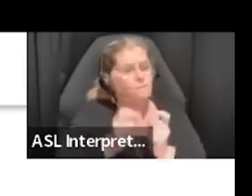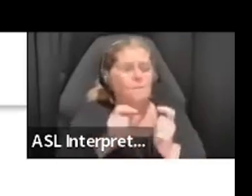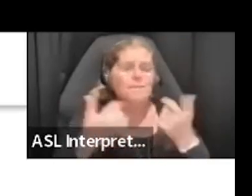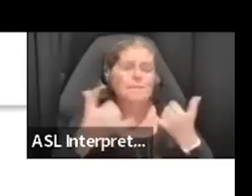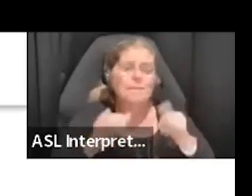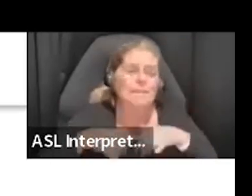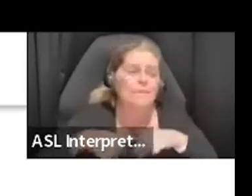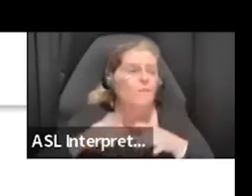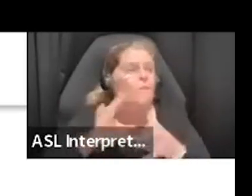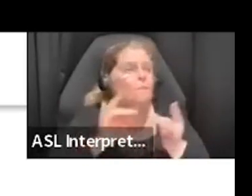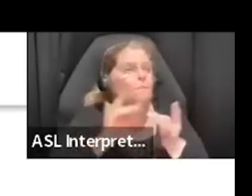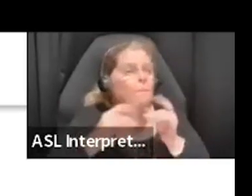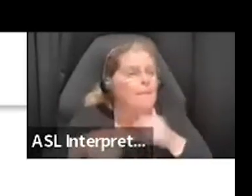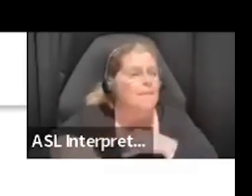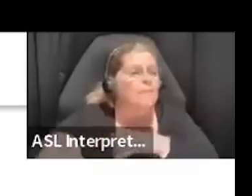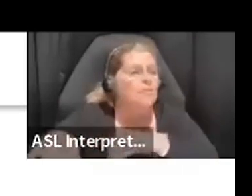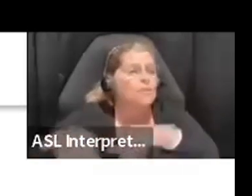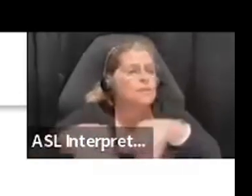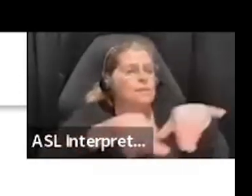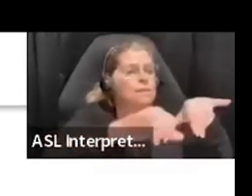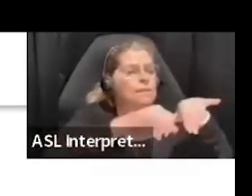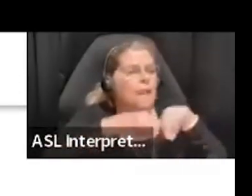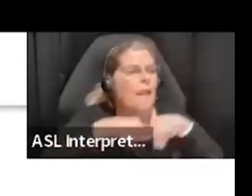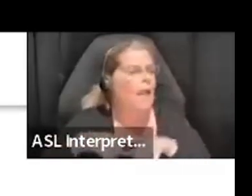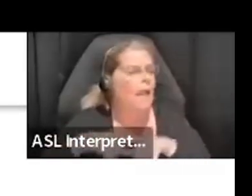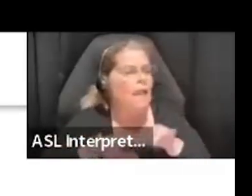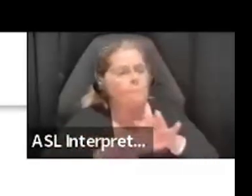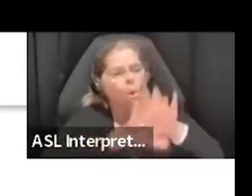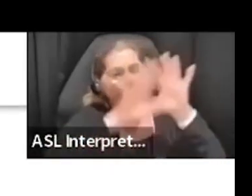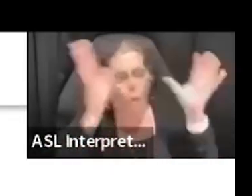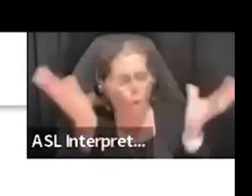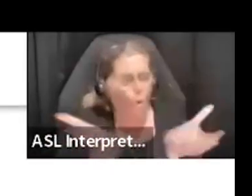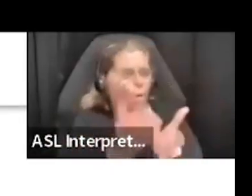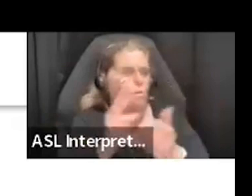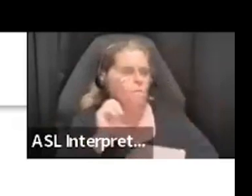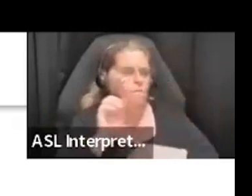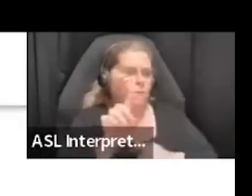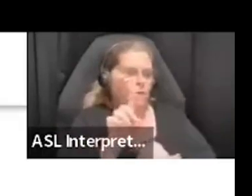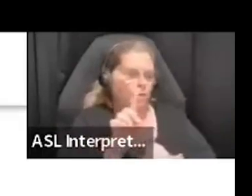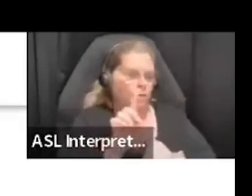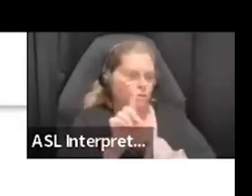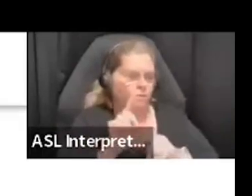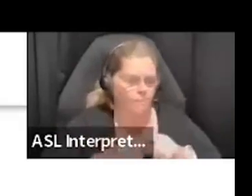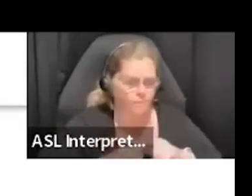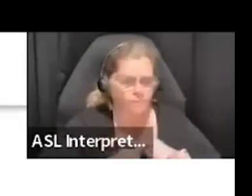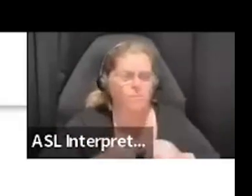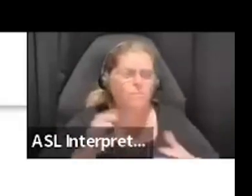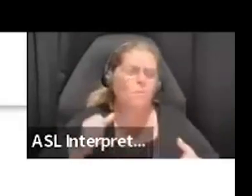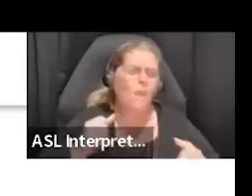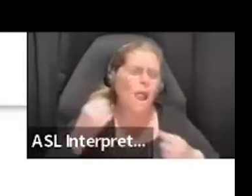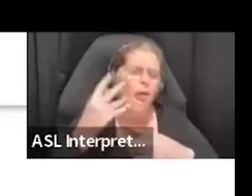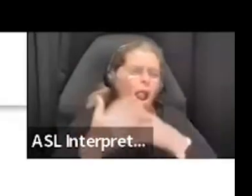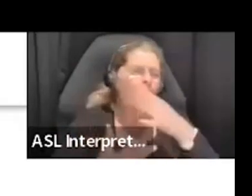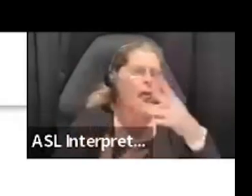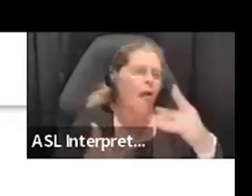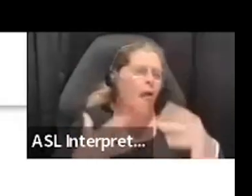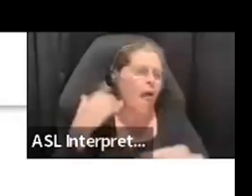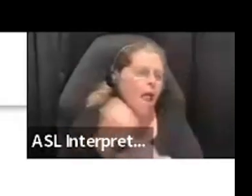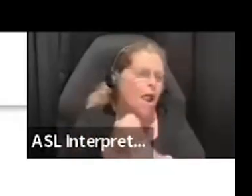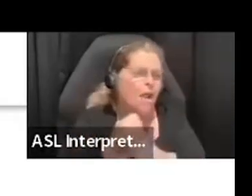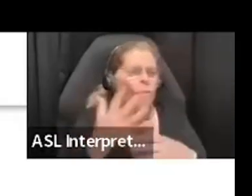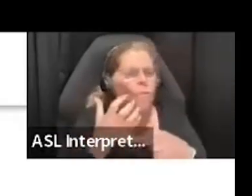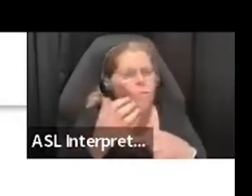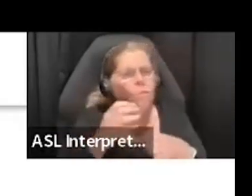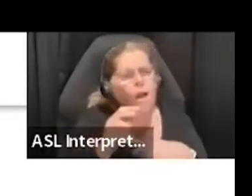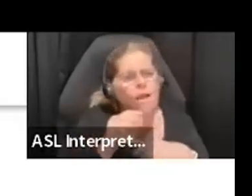message across the system. For years, they have been trying to work on developing micro-credentials